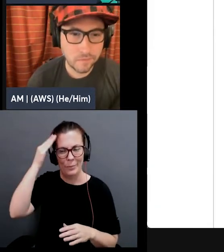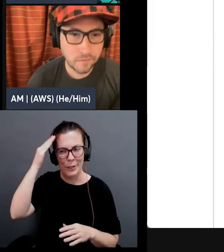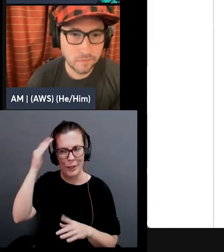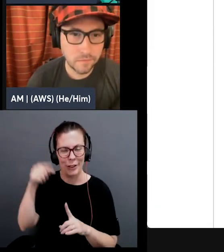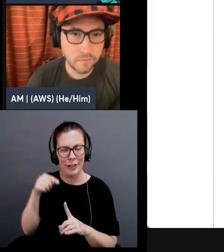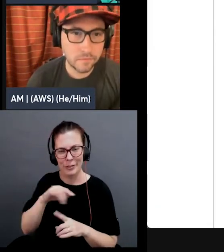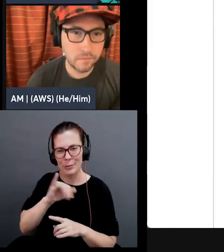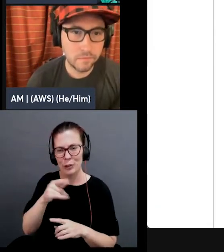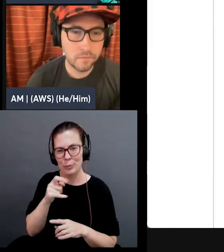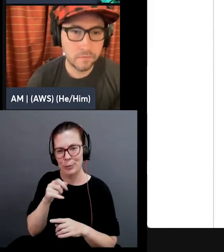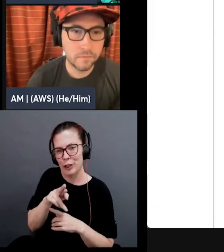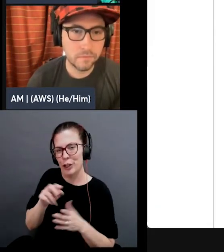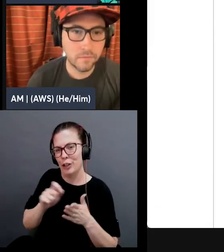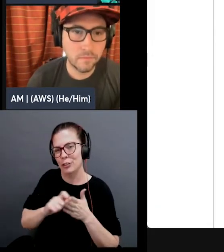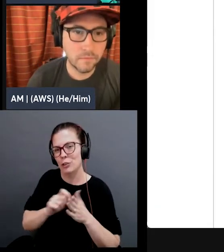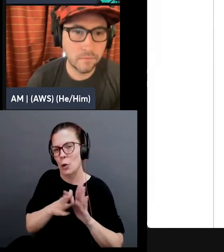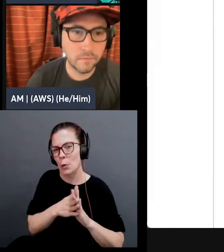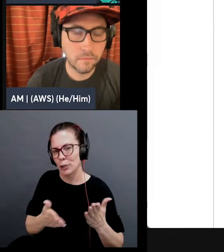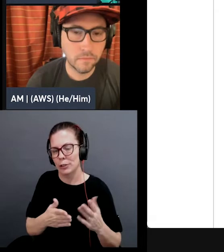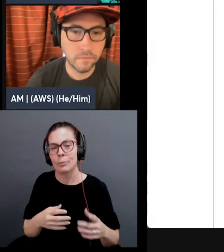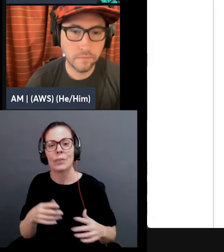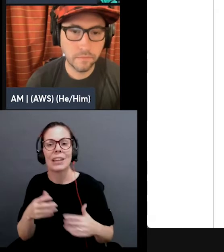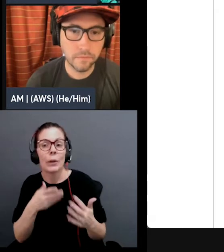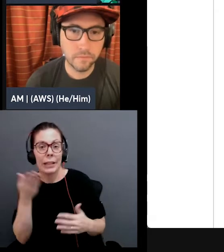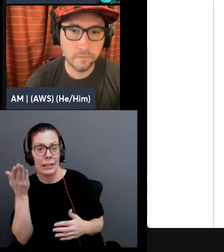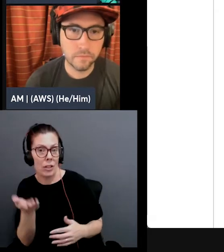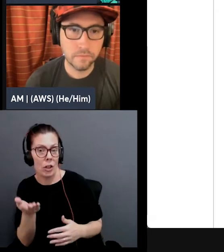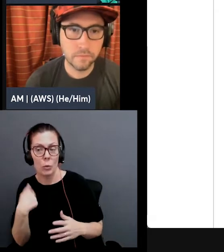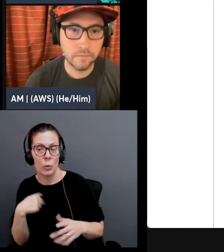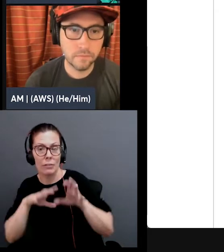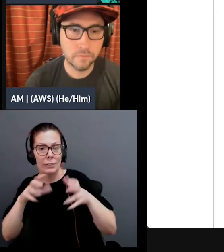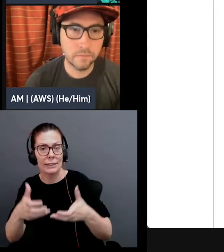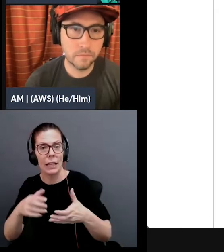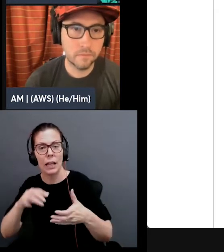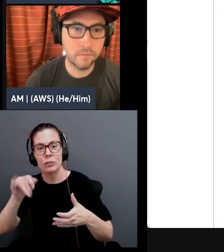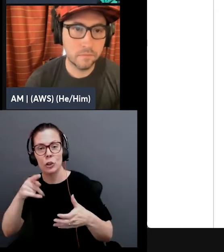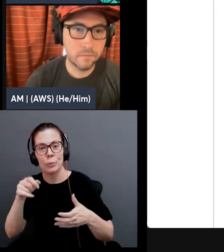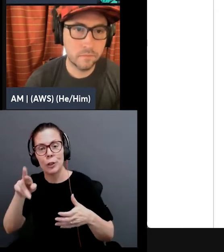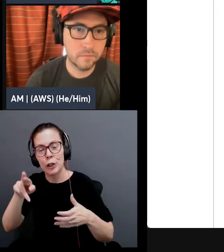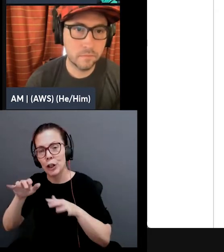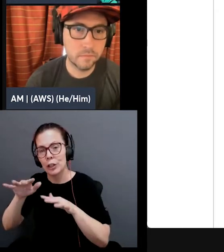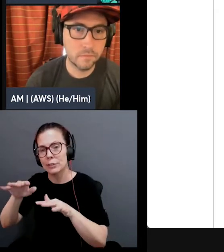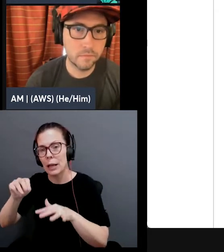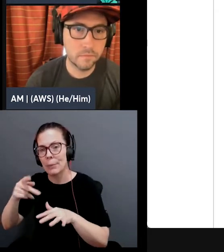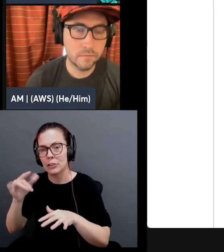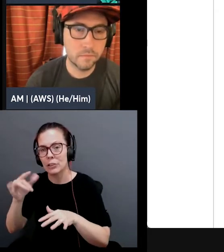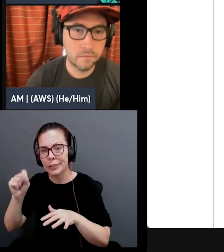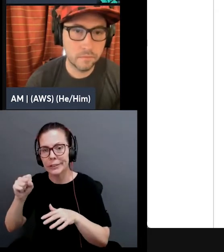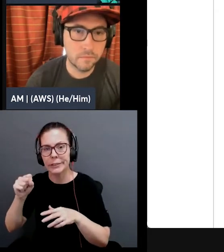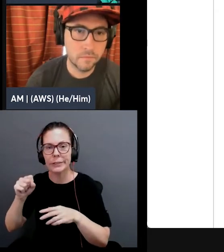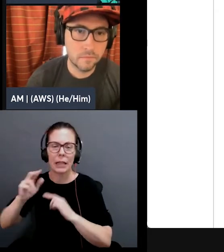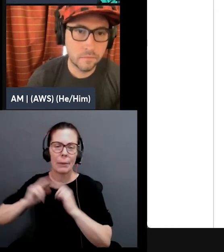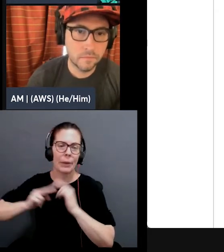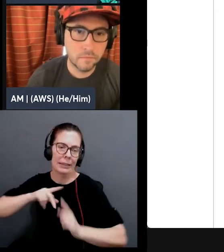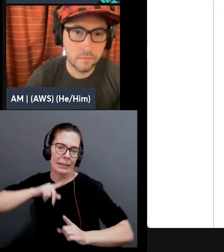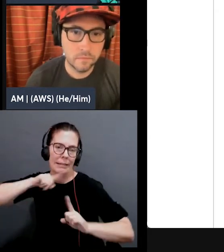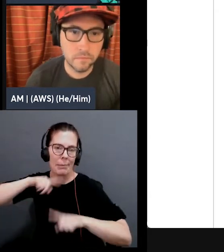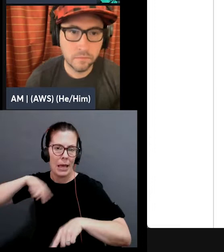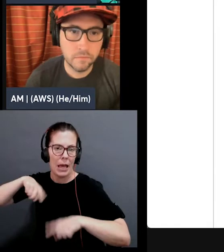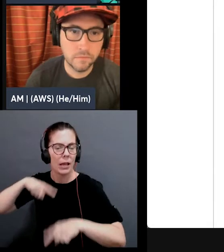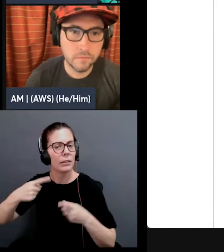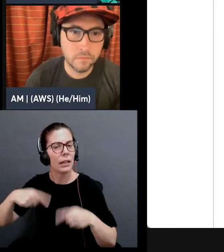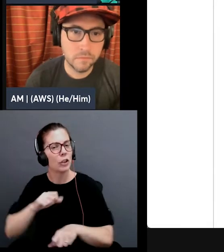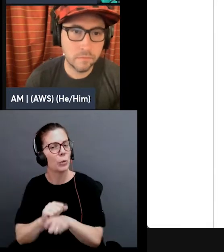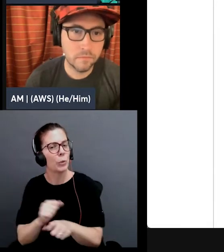what is in there. And what we're looking at here is a set of Jupyter magics or built-in commands that we had that basically allows you to work with Neptune